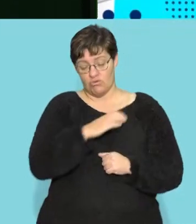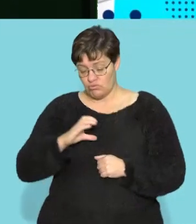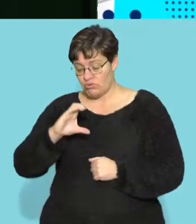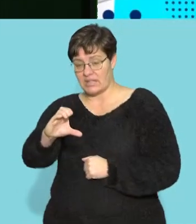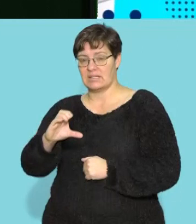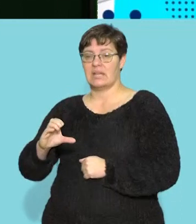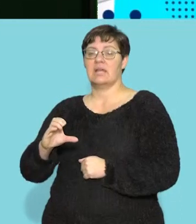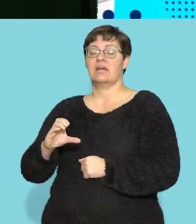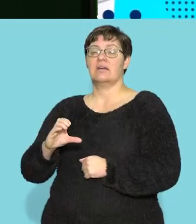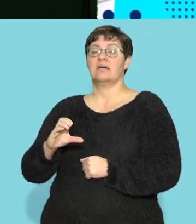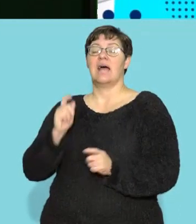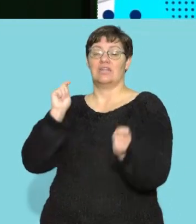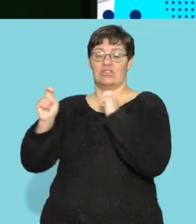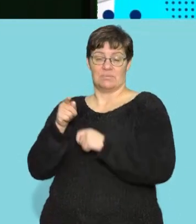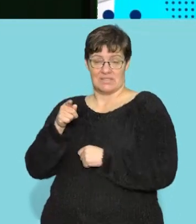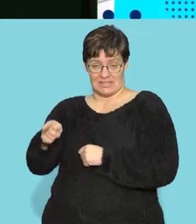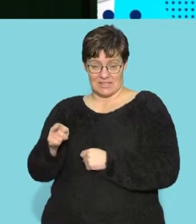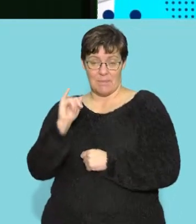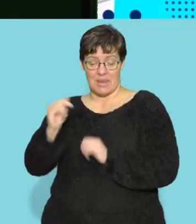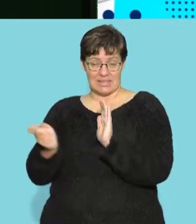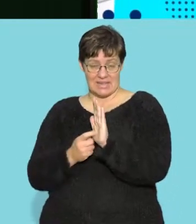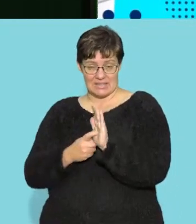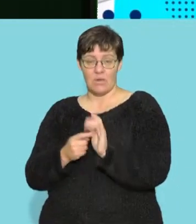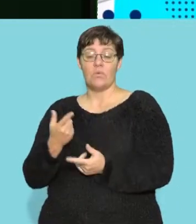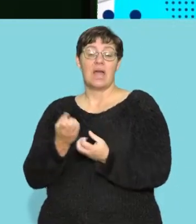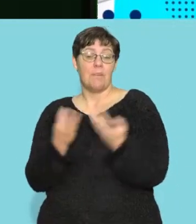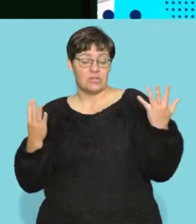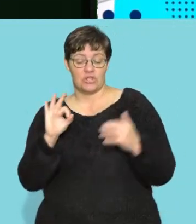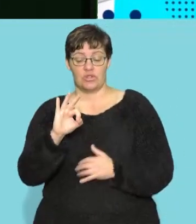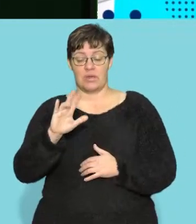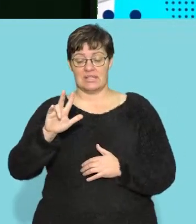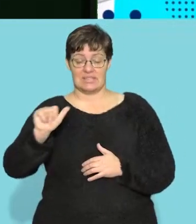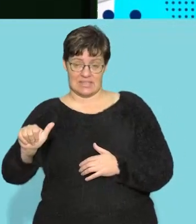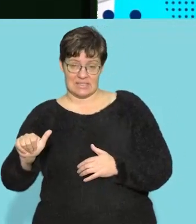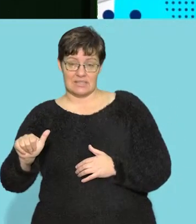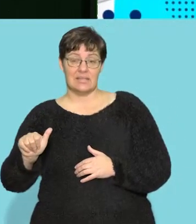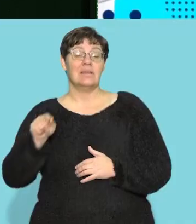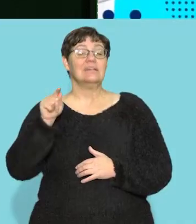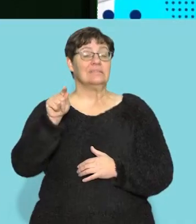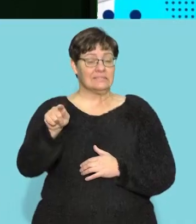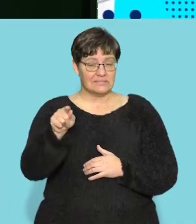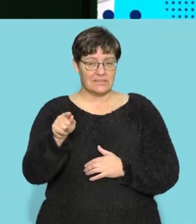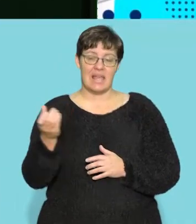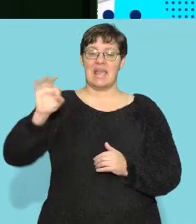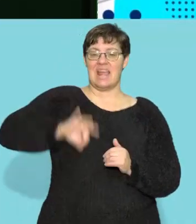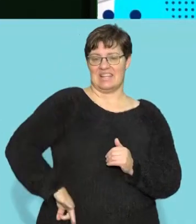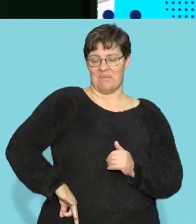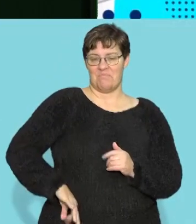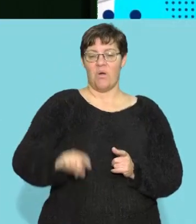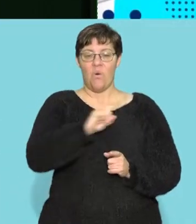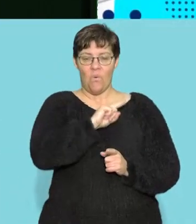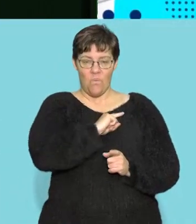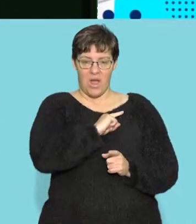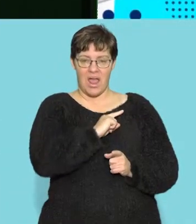for bad debts adjustment with the amount of 386, which then becomes an income because you have decreased